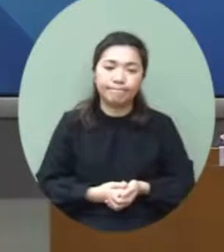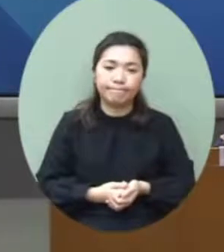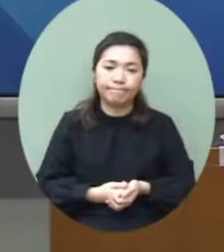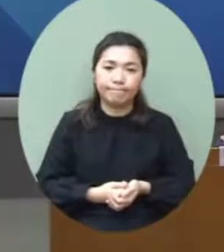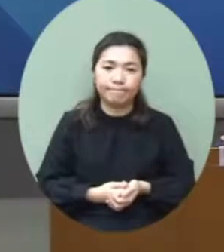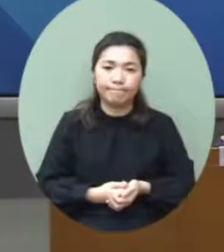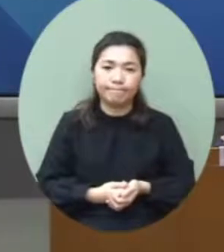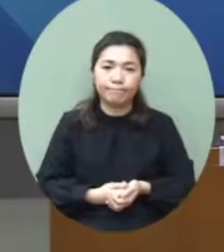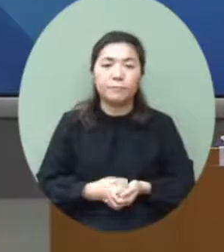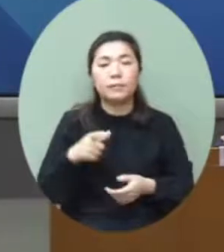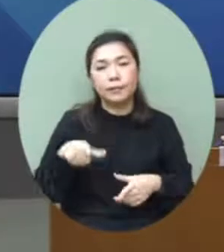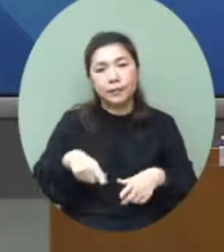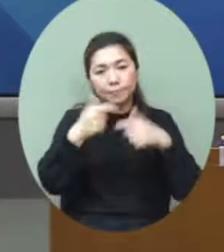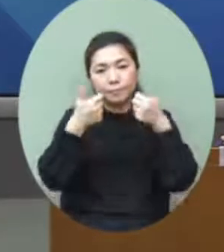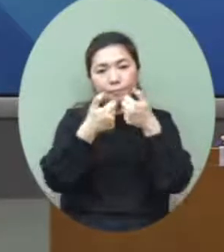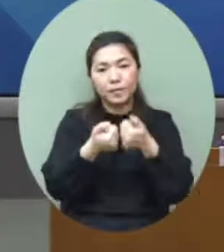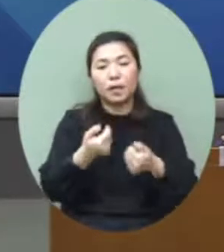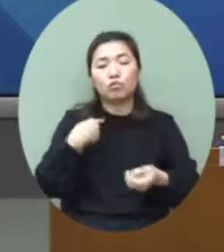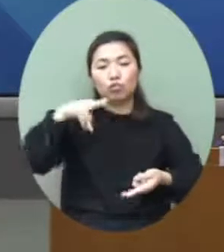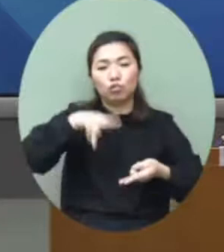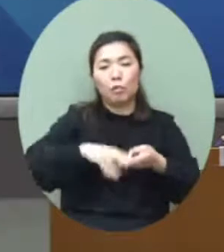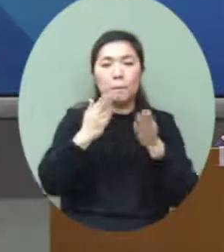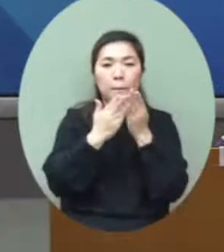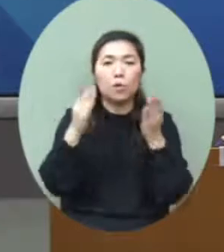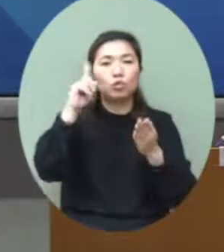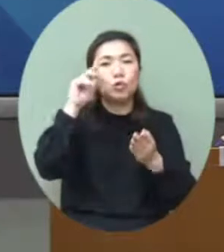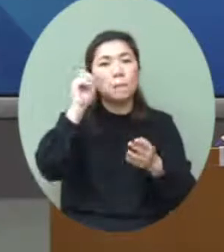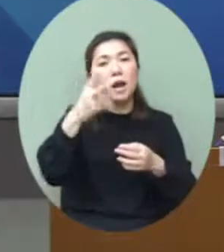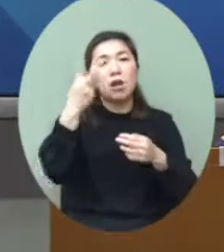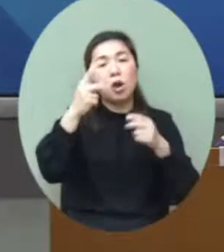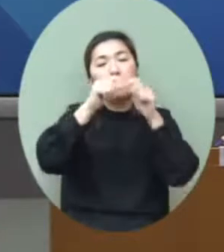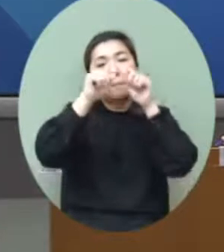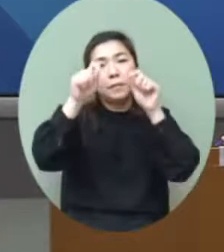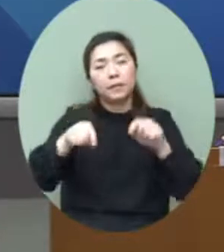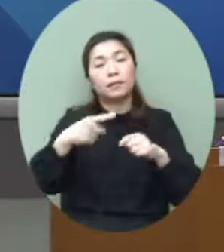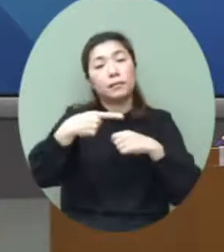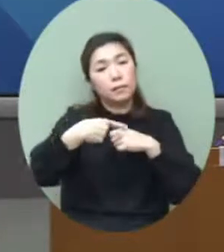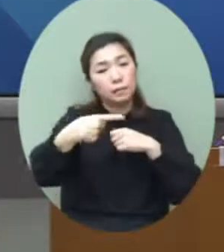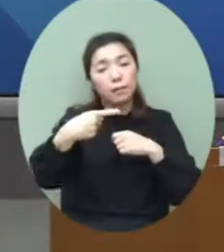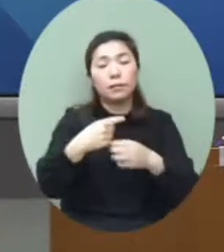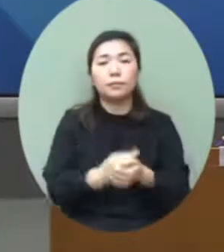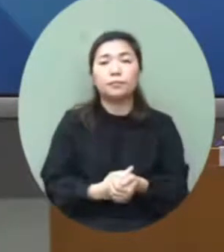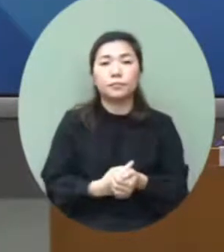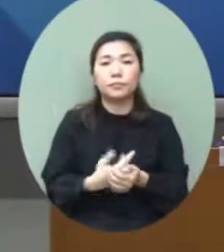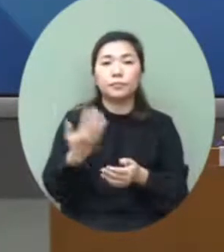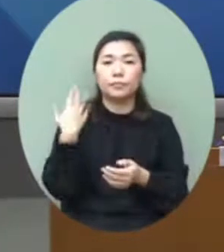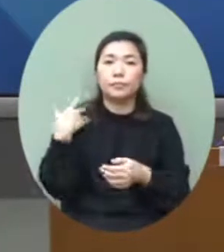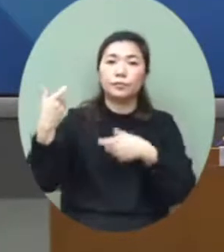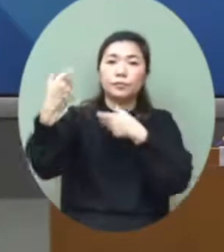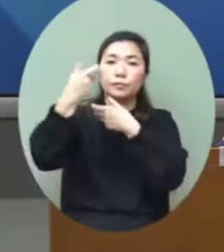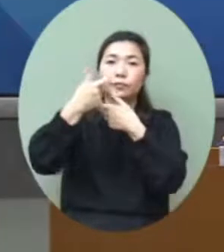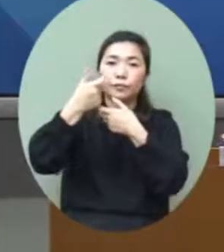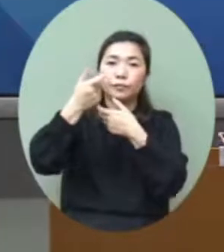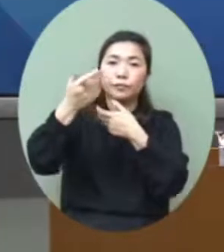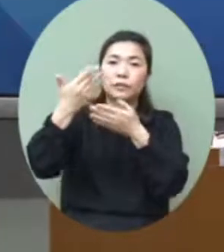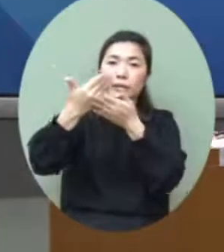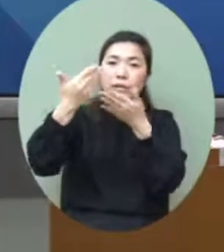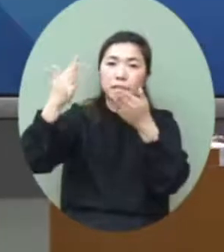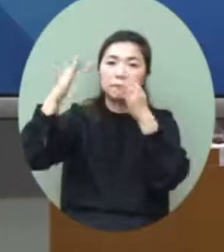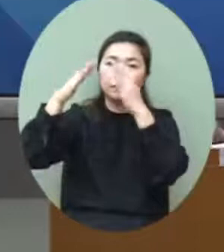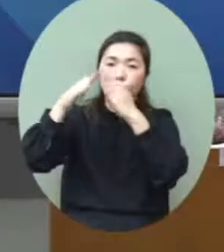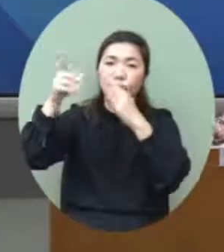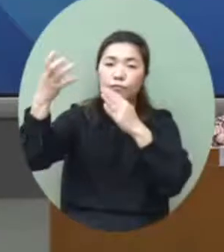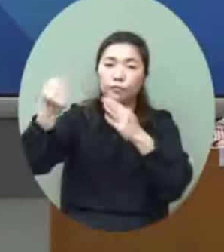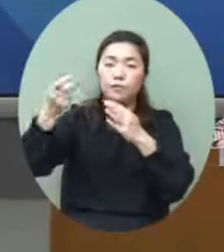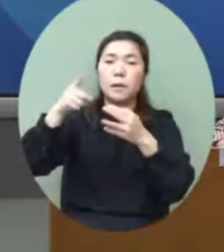Next question, please. Mr. Sam, this is from the Hong Kong Economic Journal. I have two questions. The